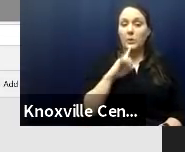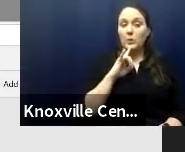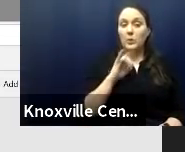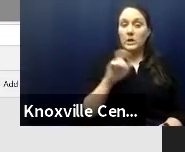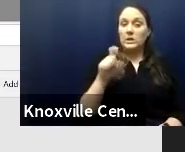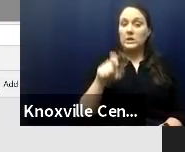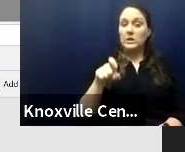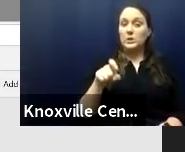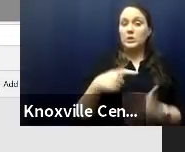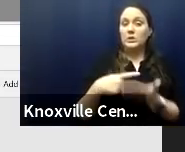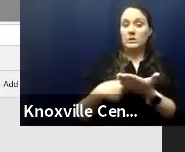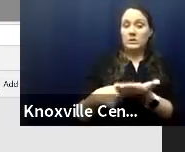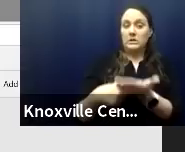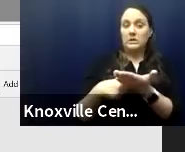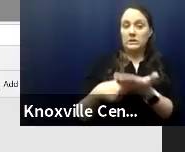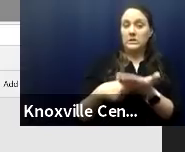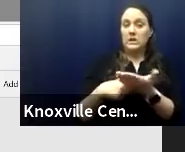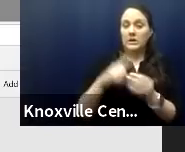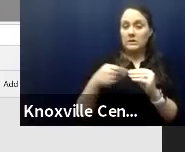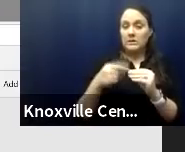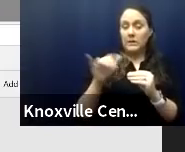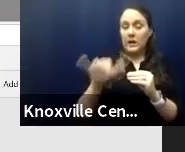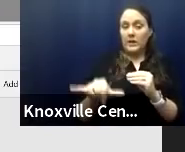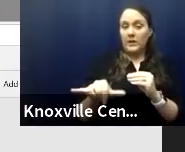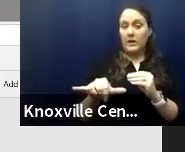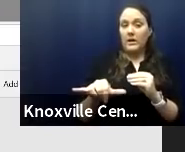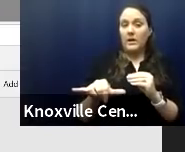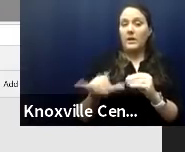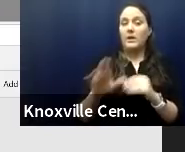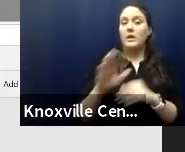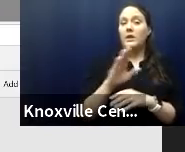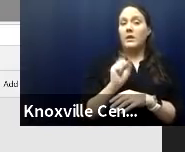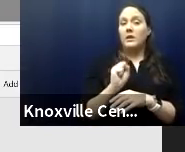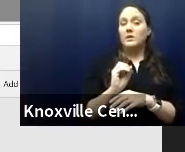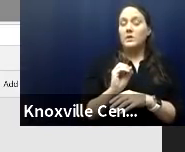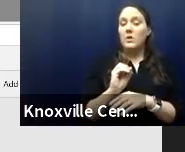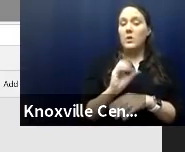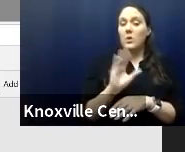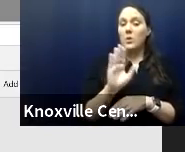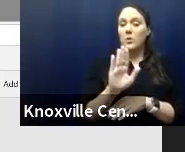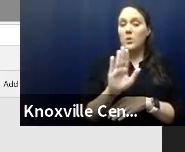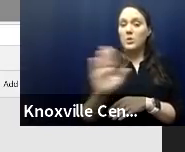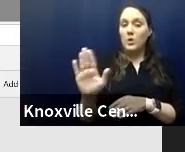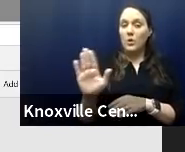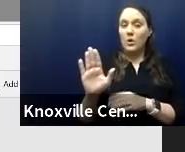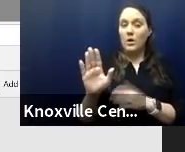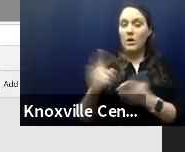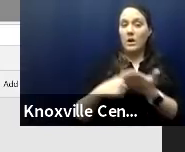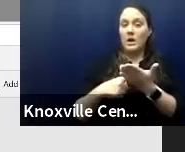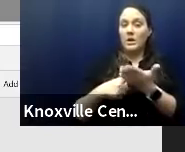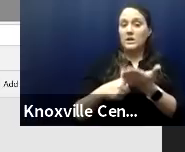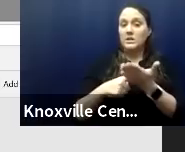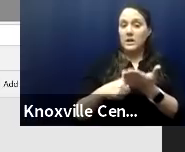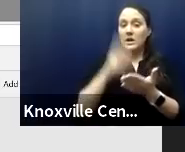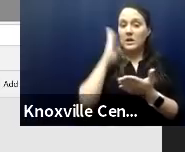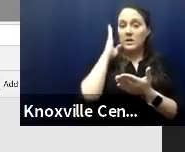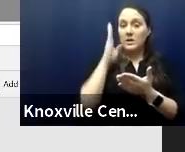a discussion of that, which by your discussion is going to result in